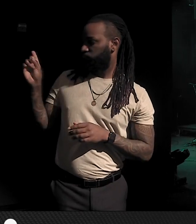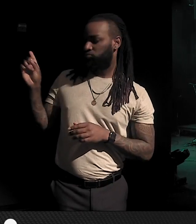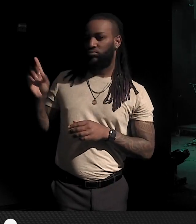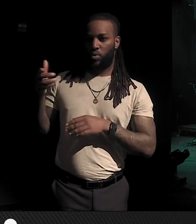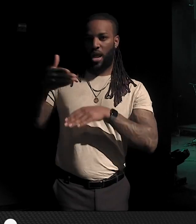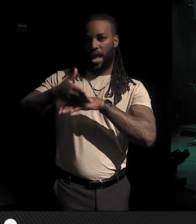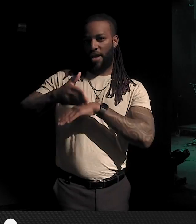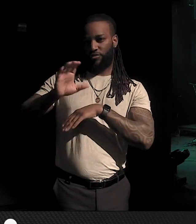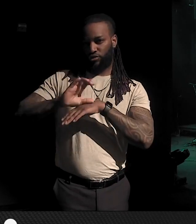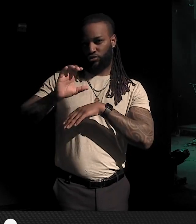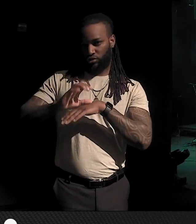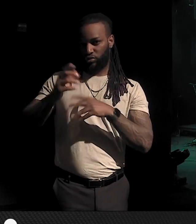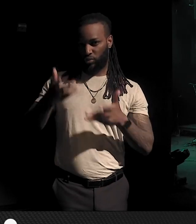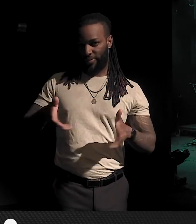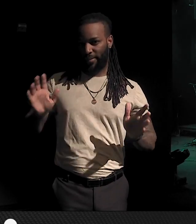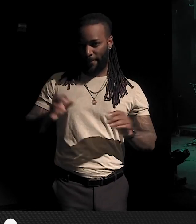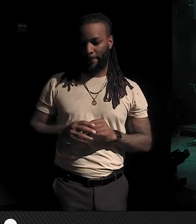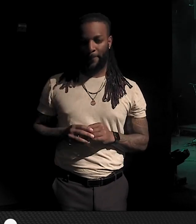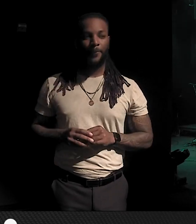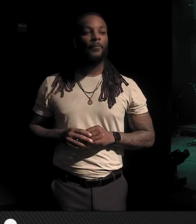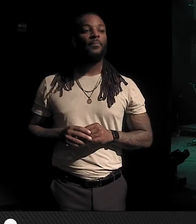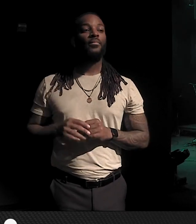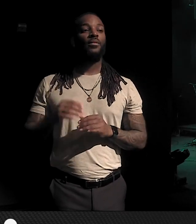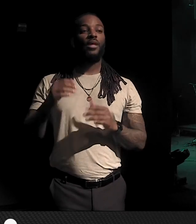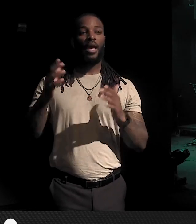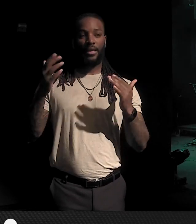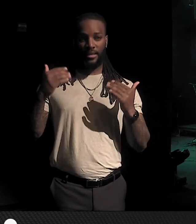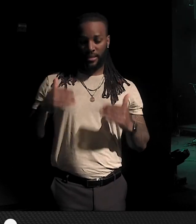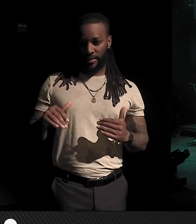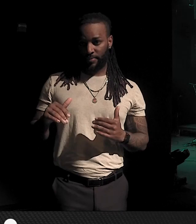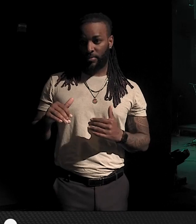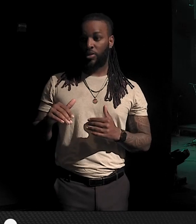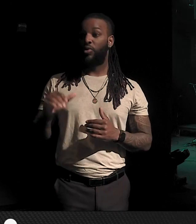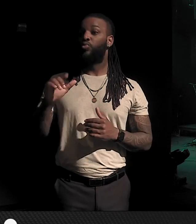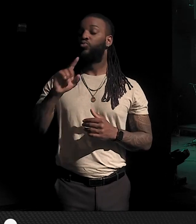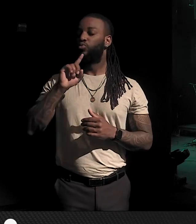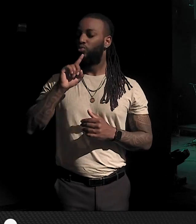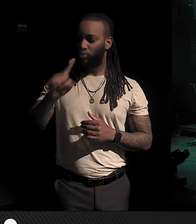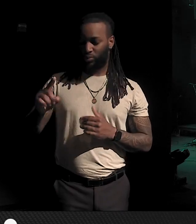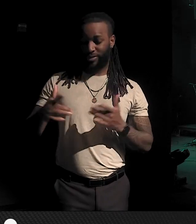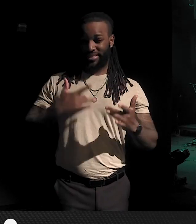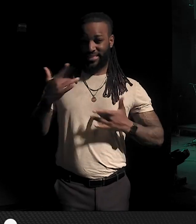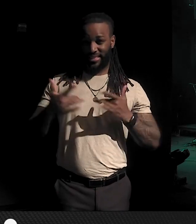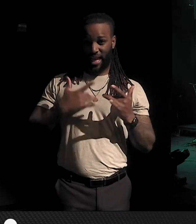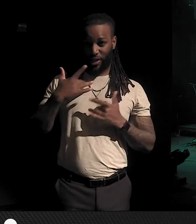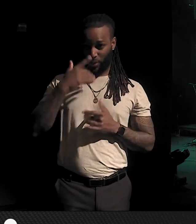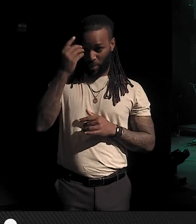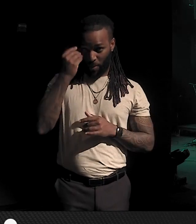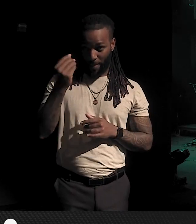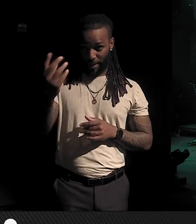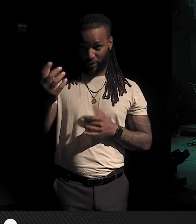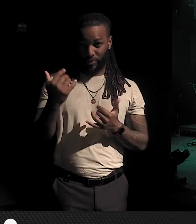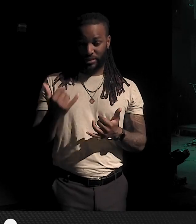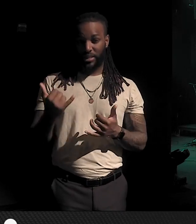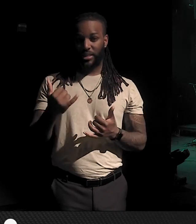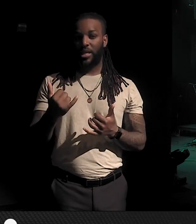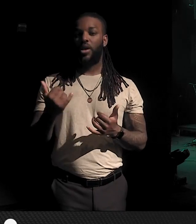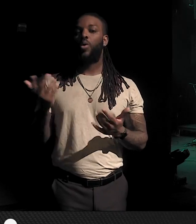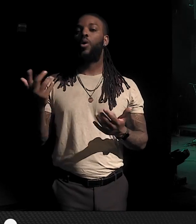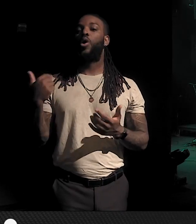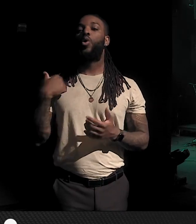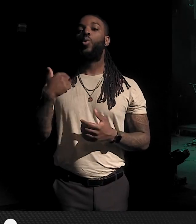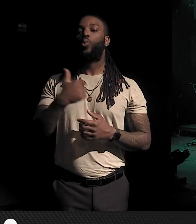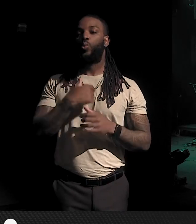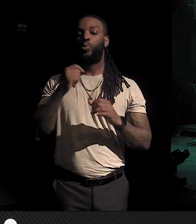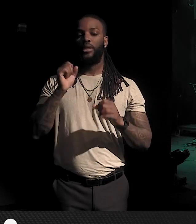right after service today. And then, super excited to report back to you today what we have been